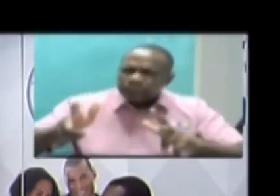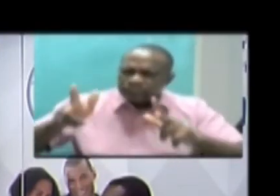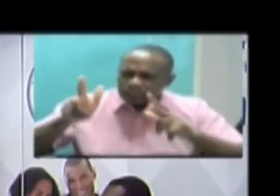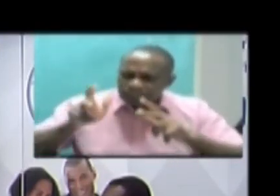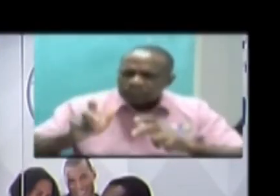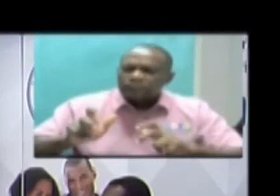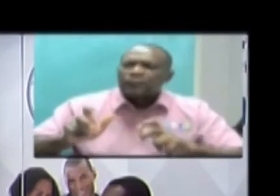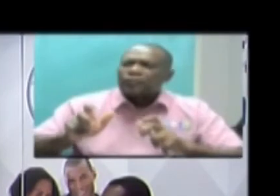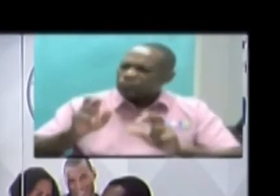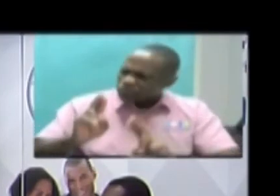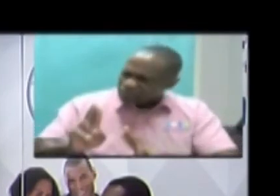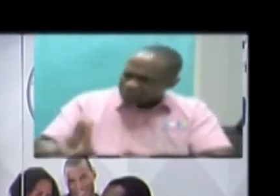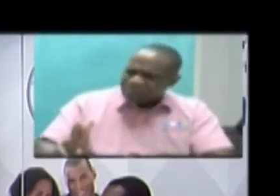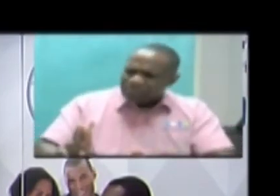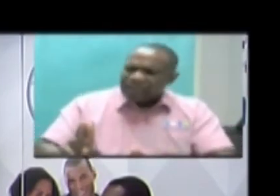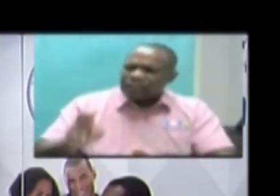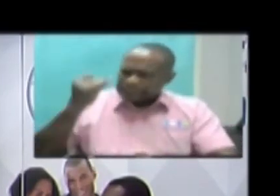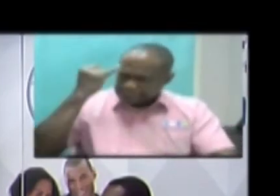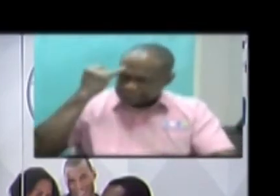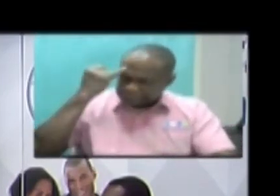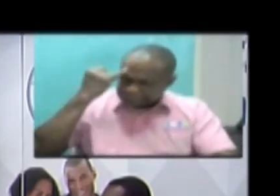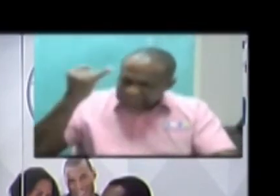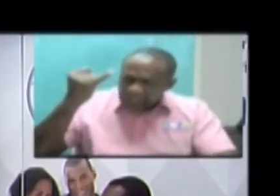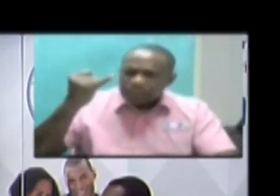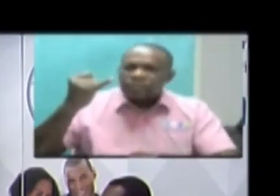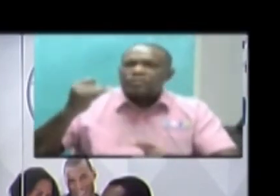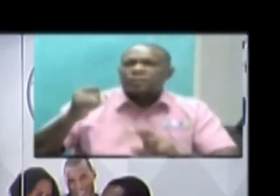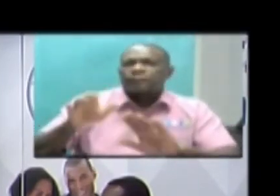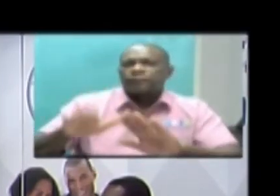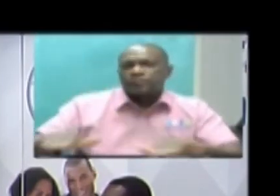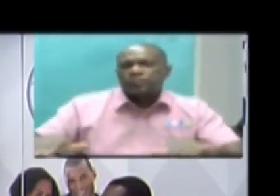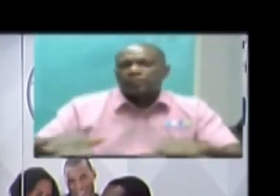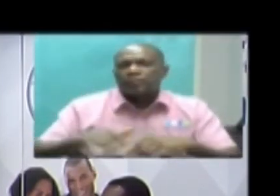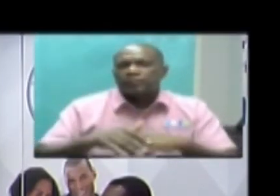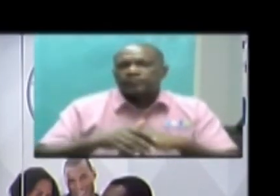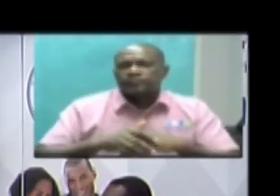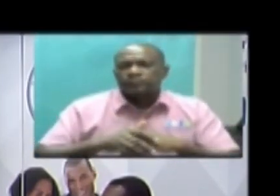respecting the intelligence of the child